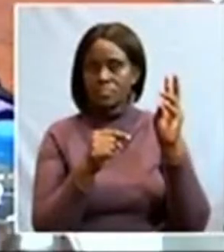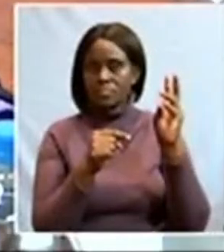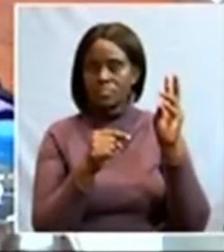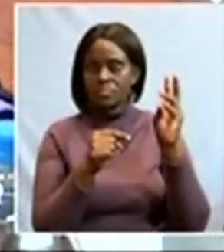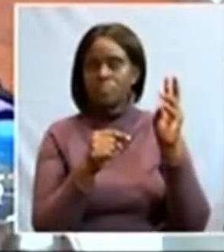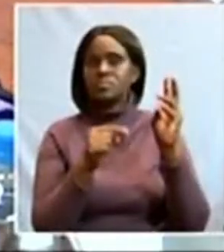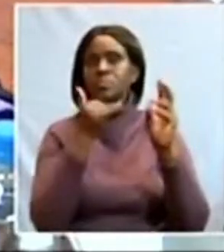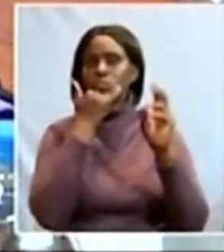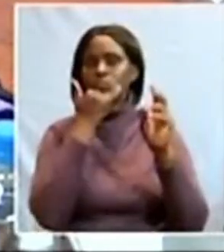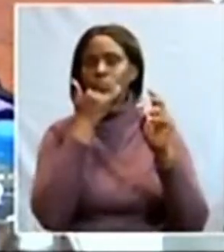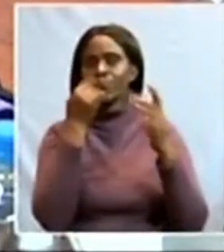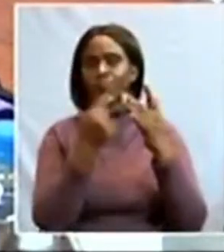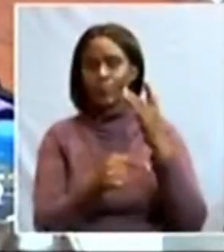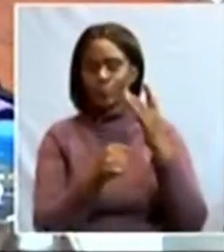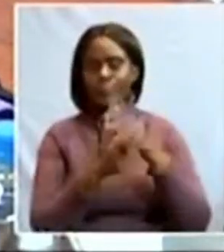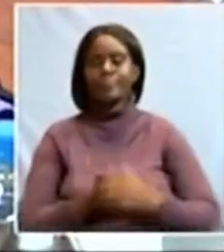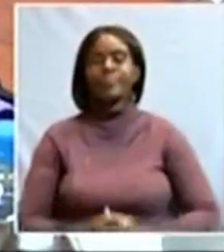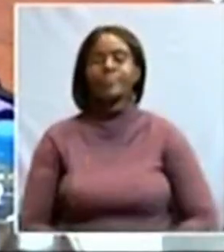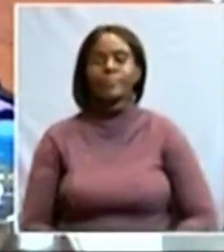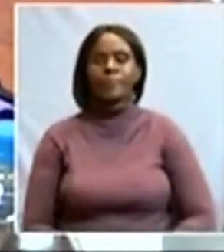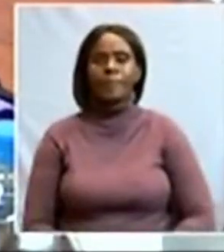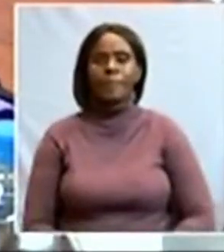A cause of query.